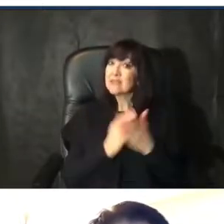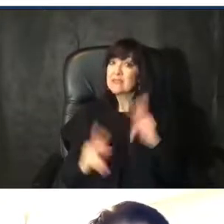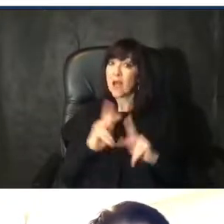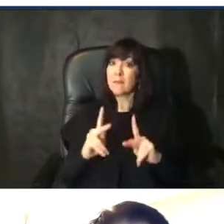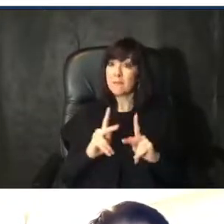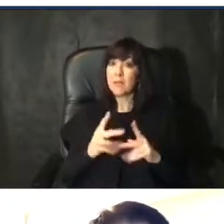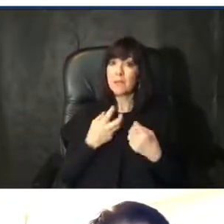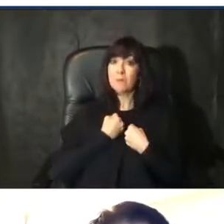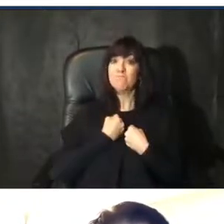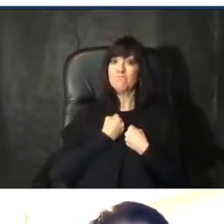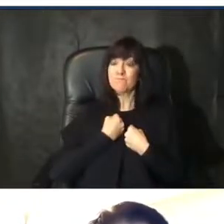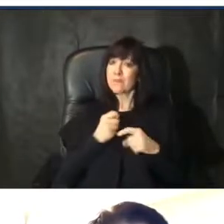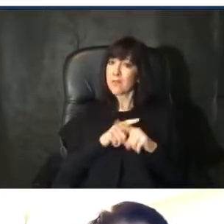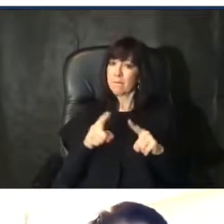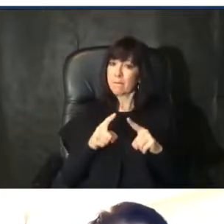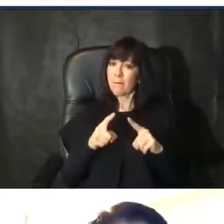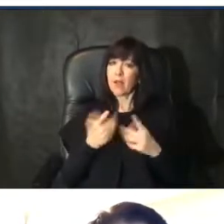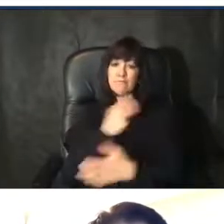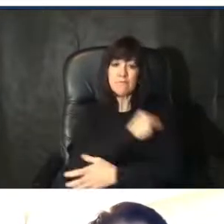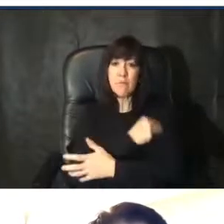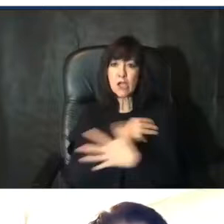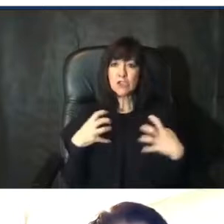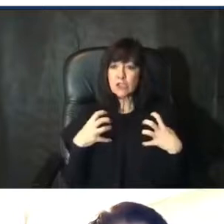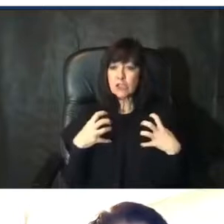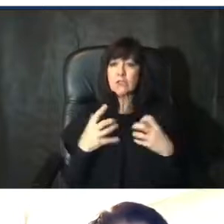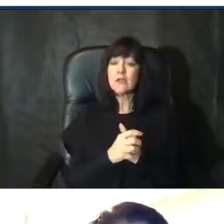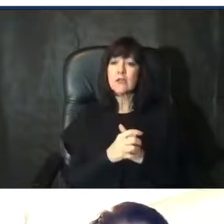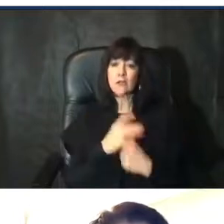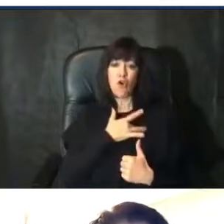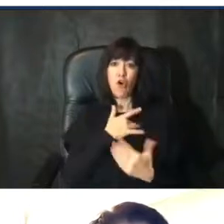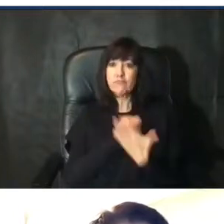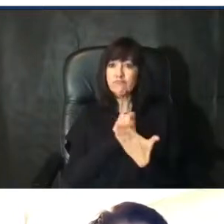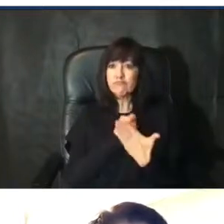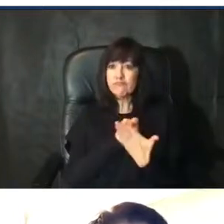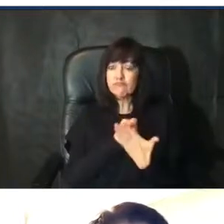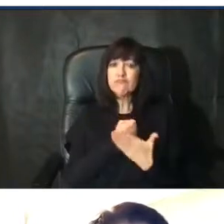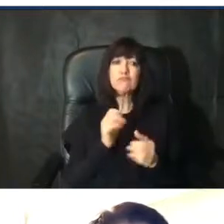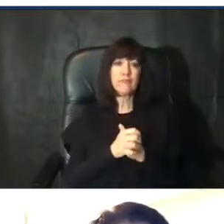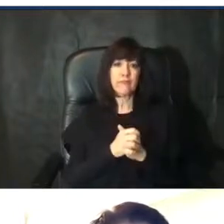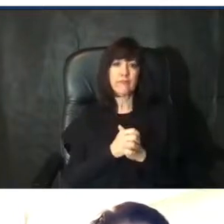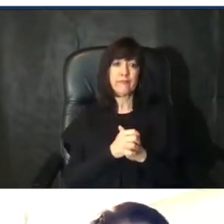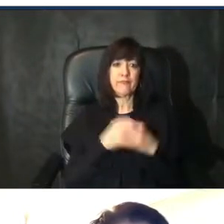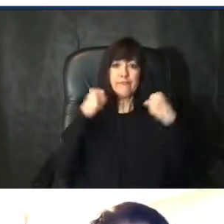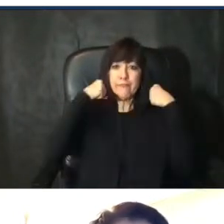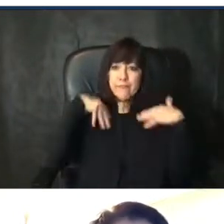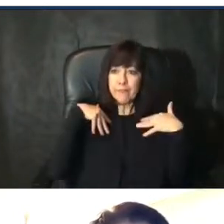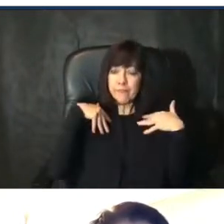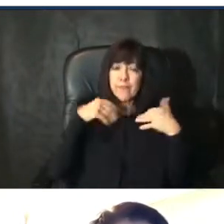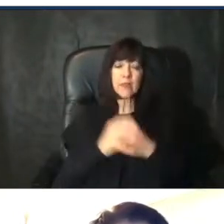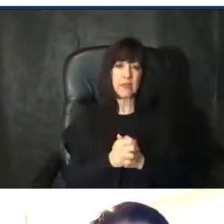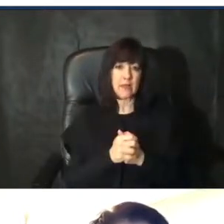or our muscles are tensing. And these things are signs that indicate whether or not we're feeling